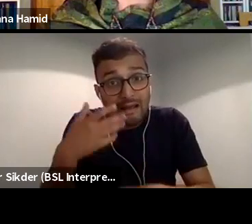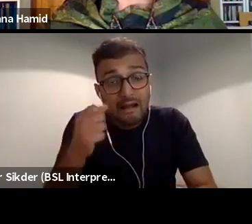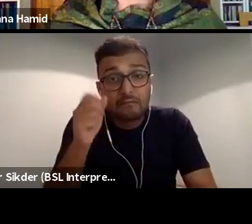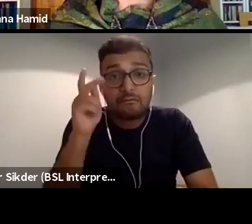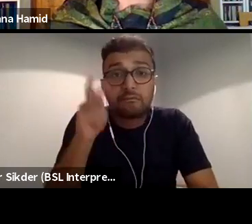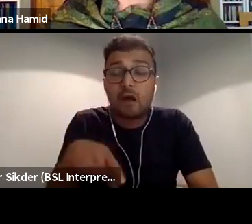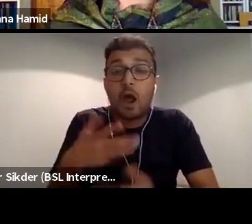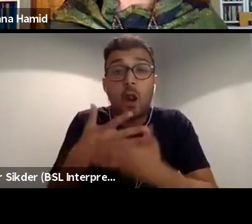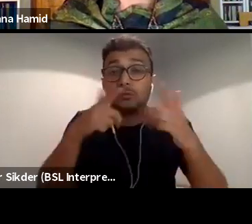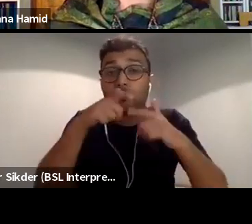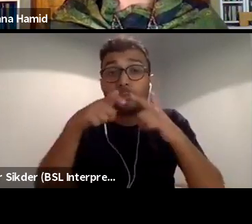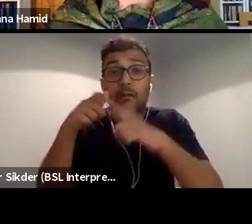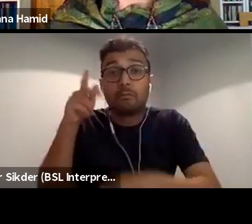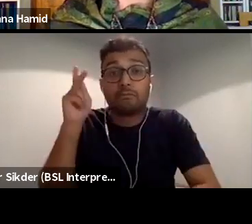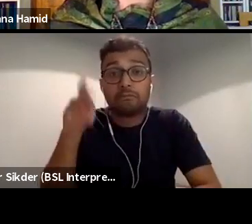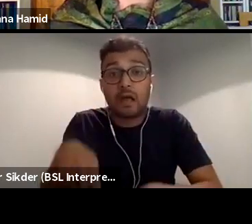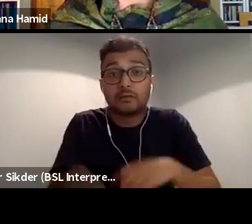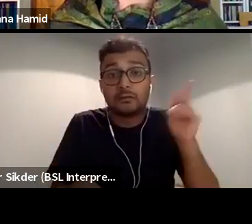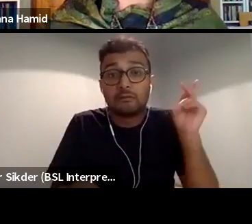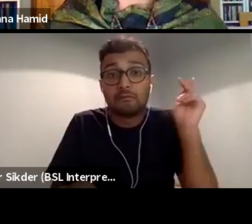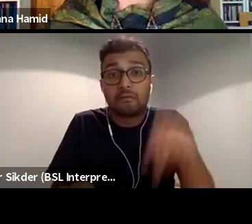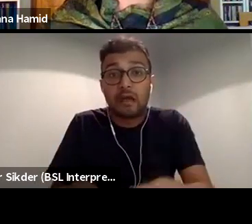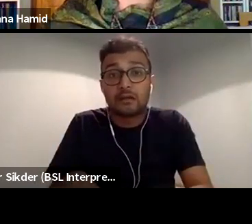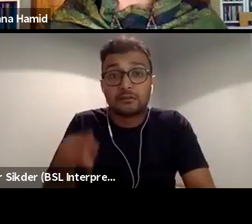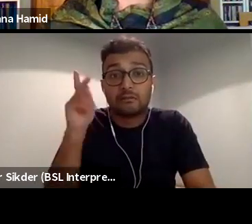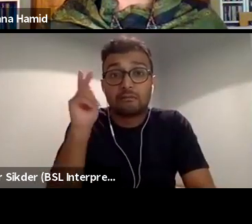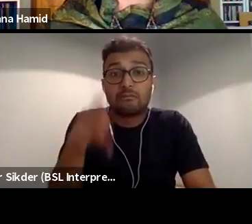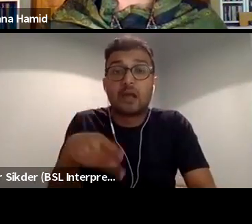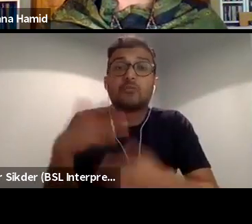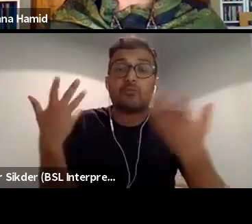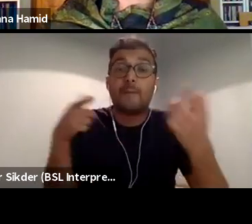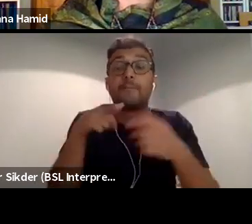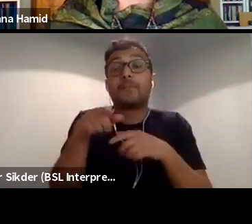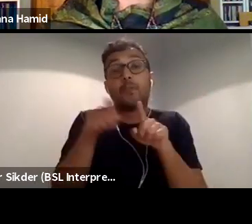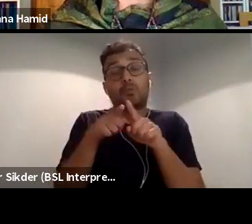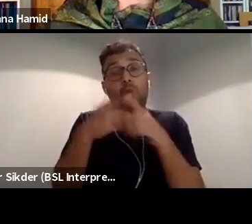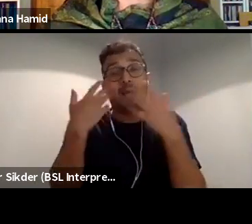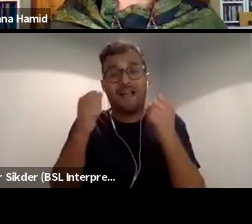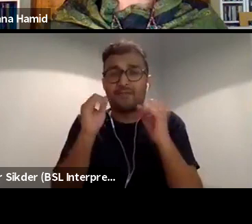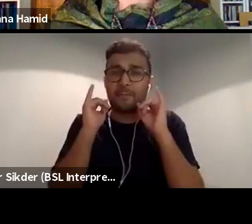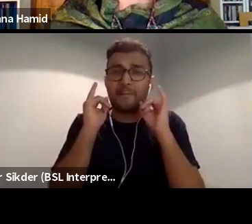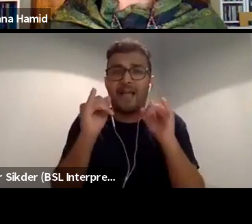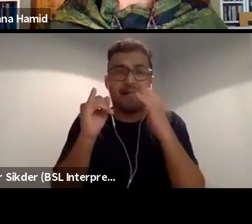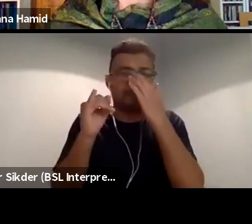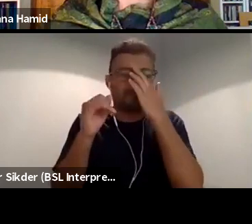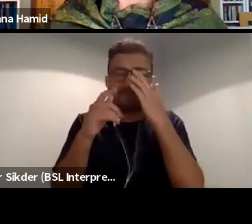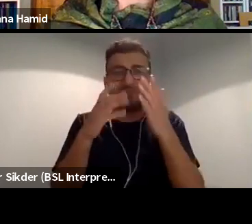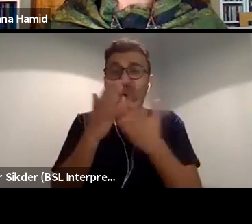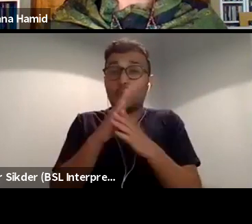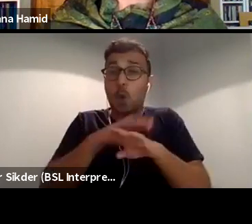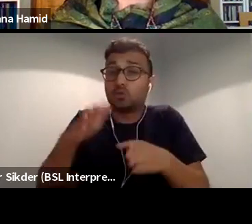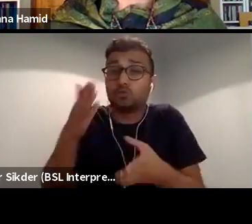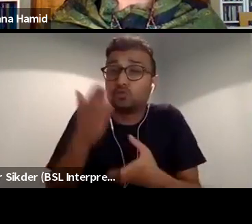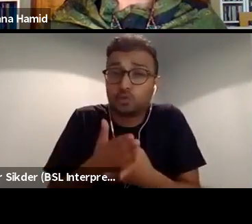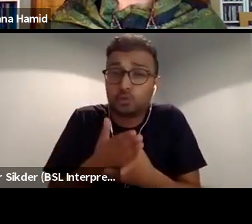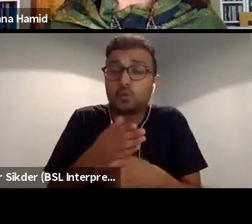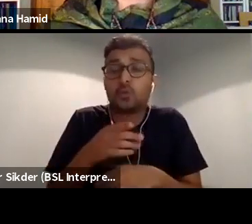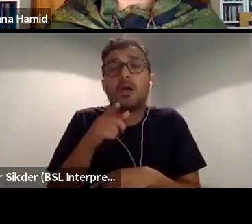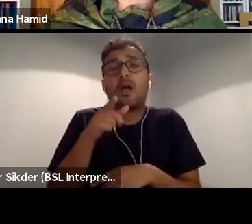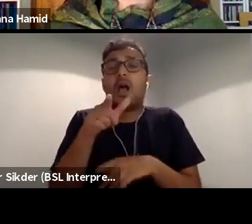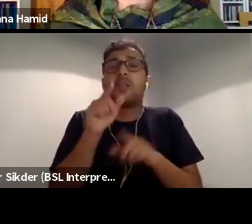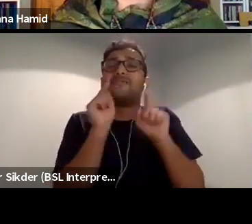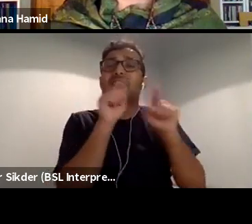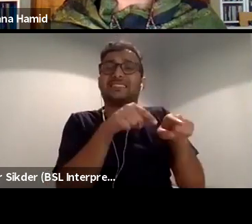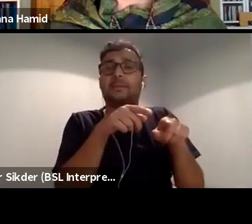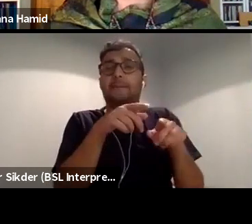narrative, a completely fake narrative, that Darren Osborne hadn't murdered the victim Makram Ali, that Makram Ali had had some